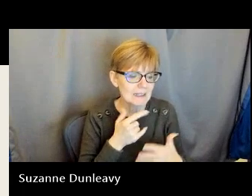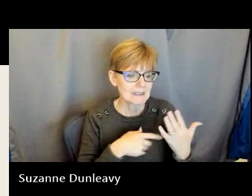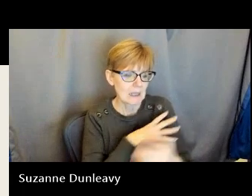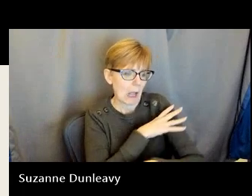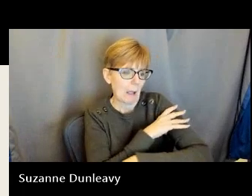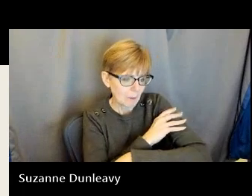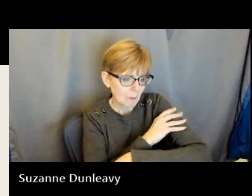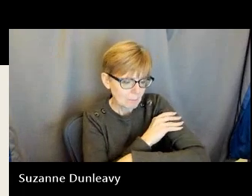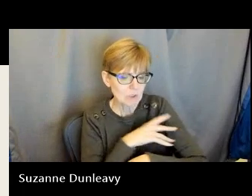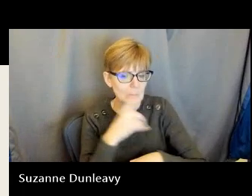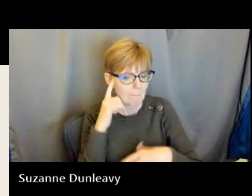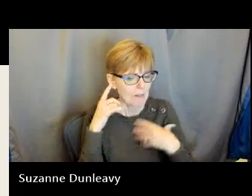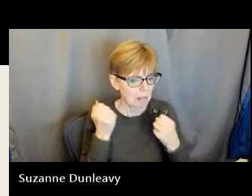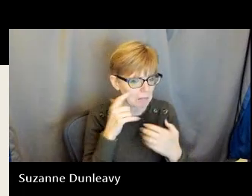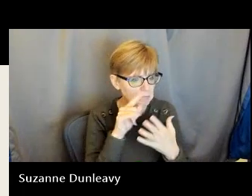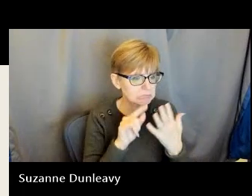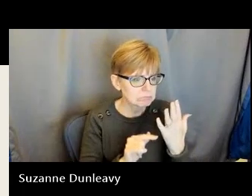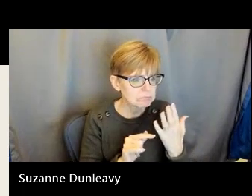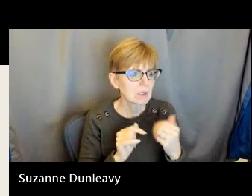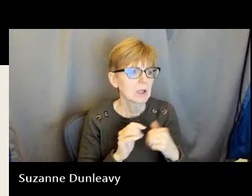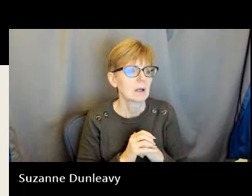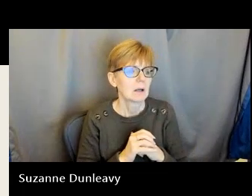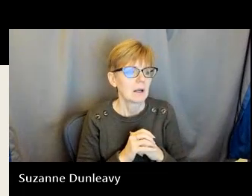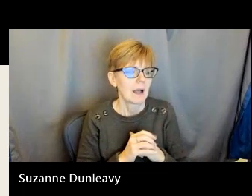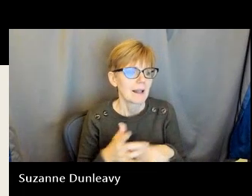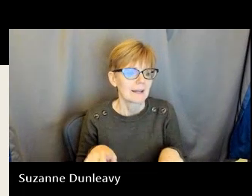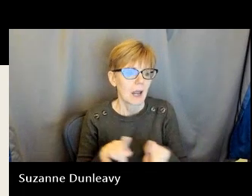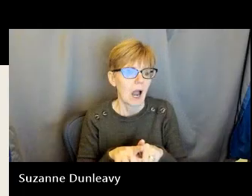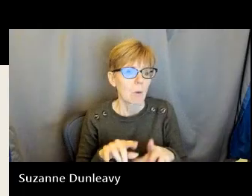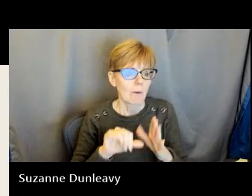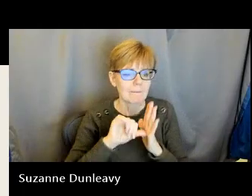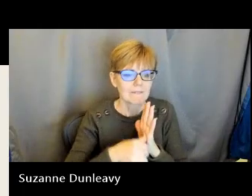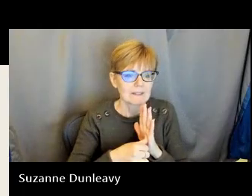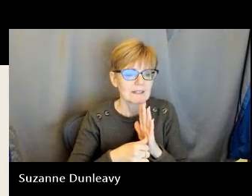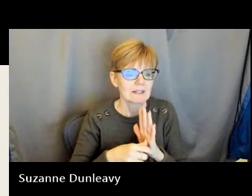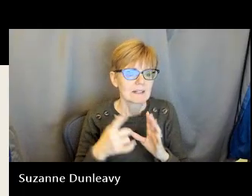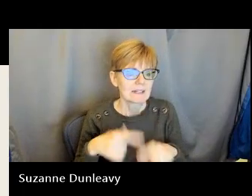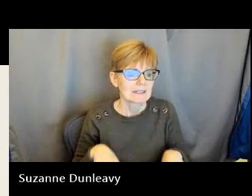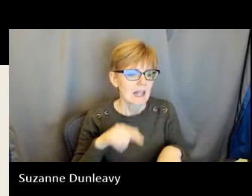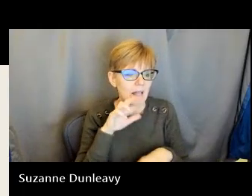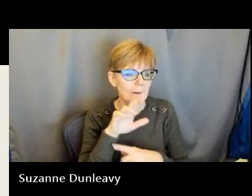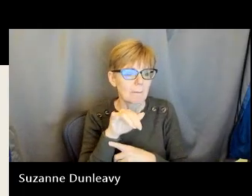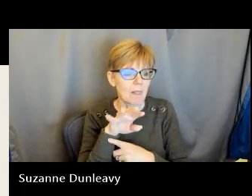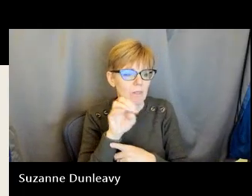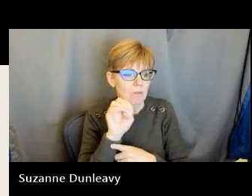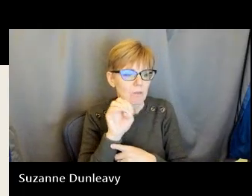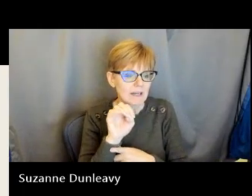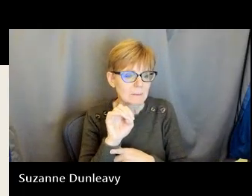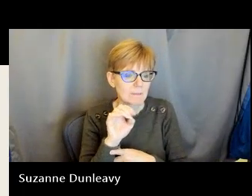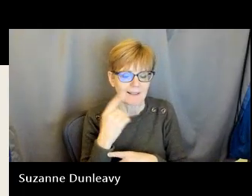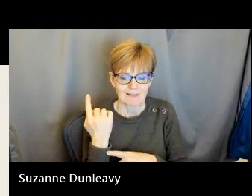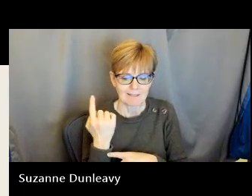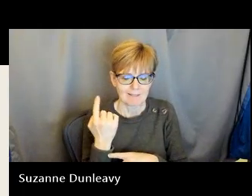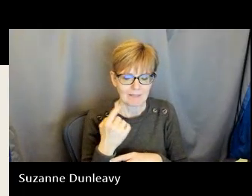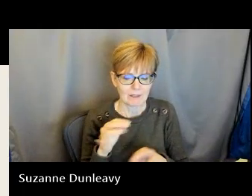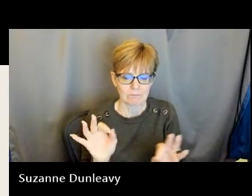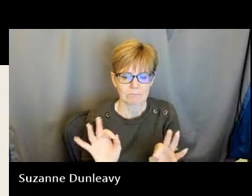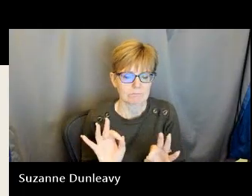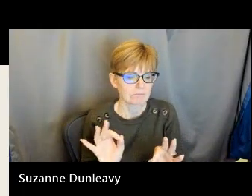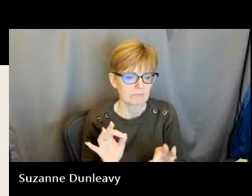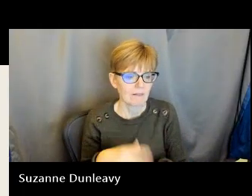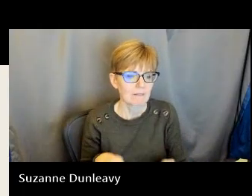the identity, but it is their experience that is connected to these negative outcomes, their